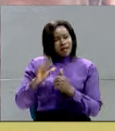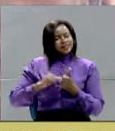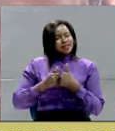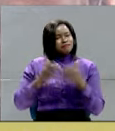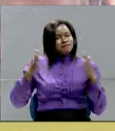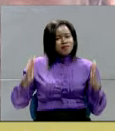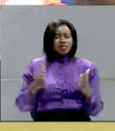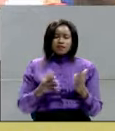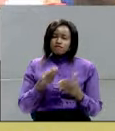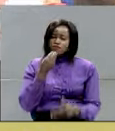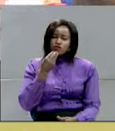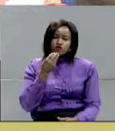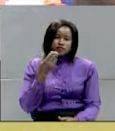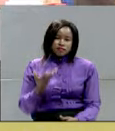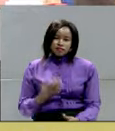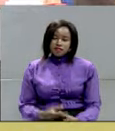remains feeding.